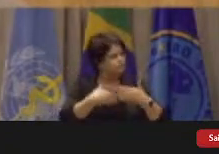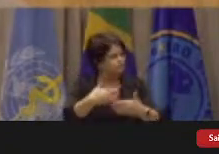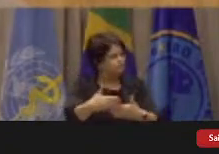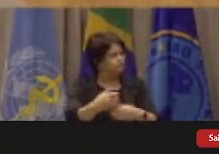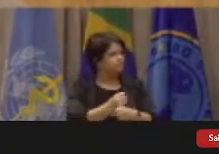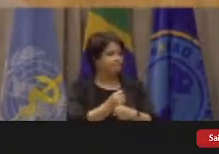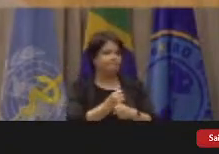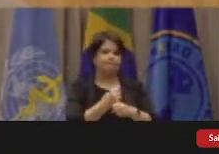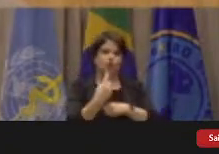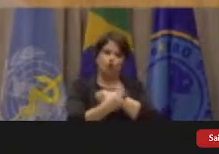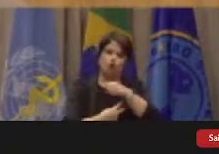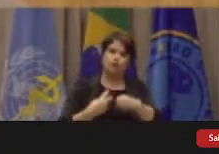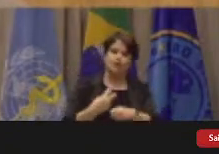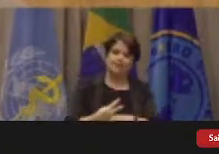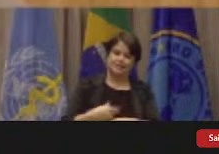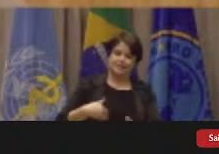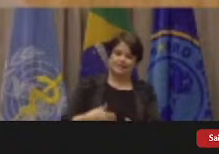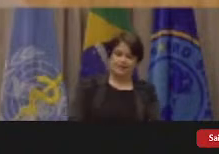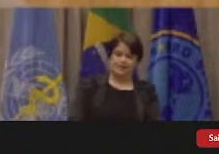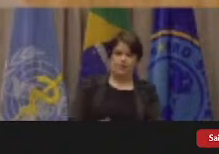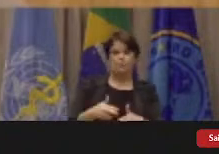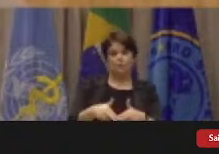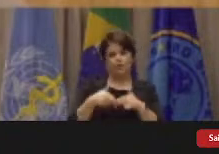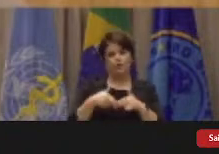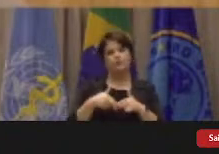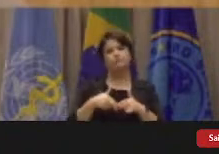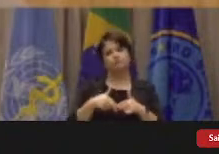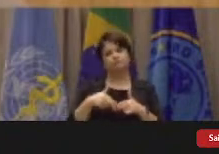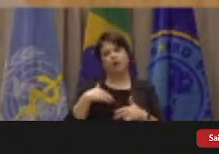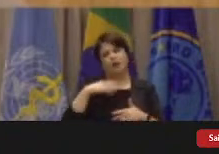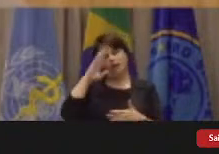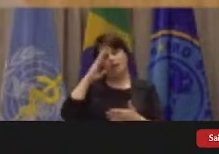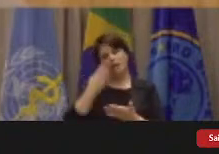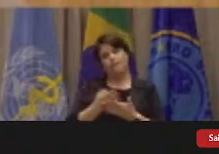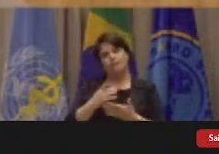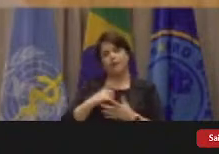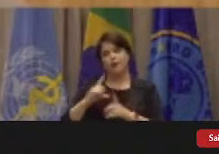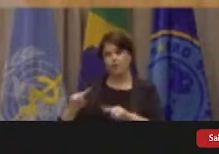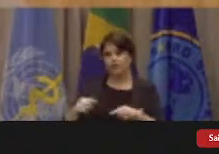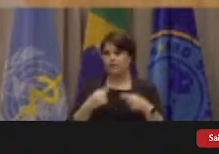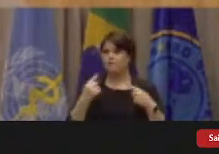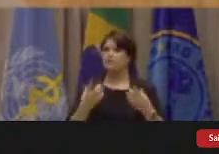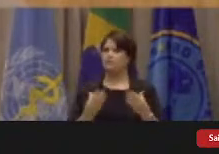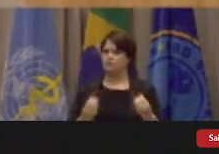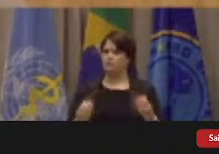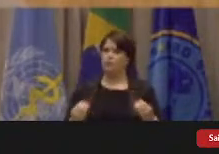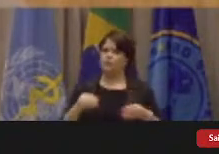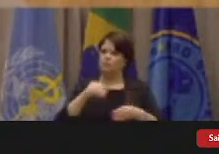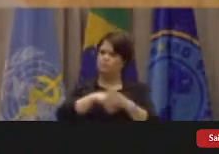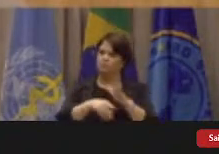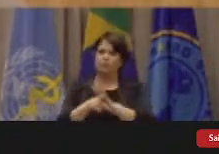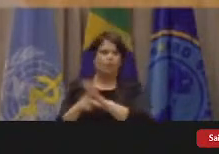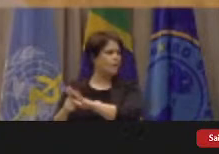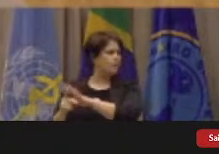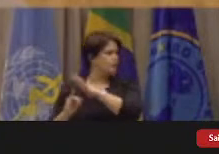constructed throughout the last 2 years. I believe there is a huge challenge from the